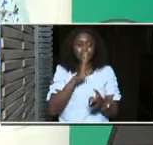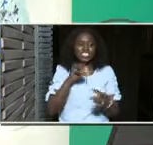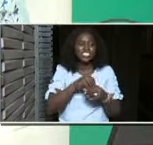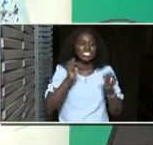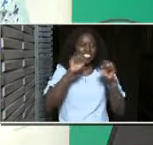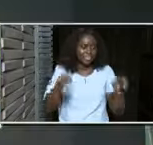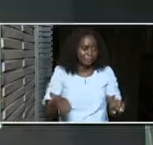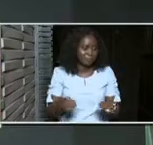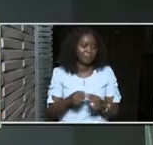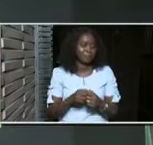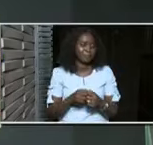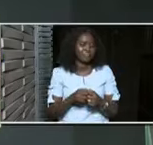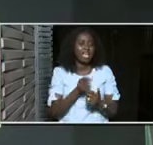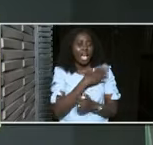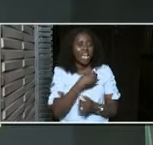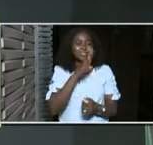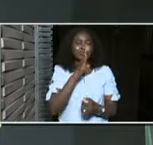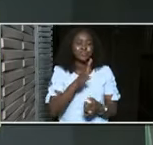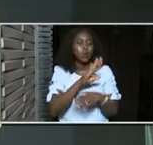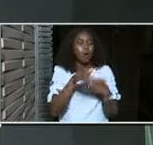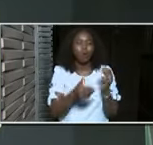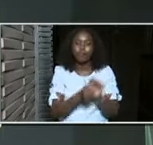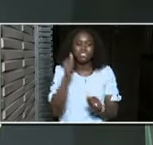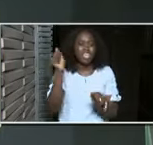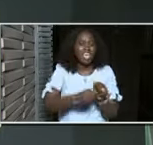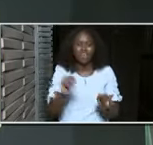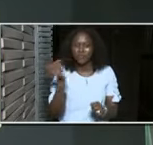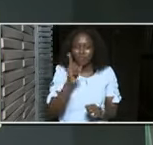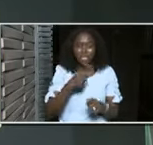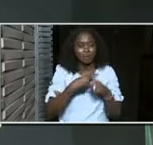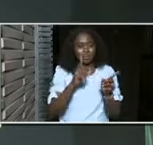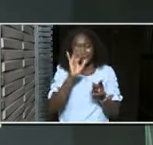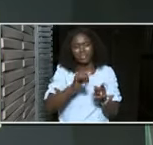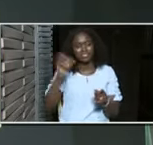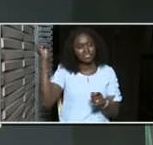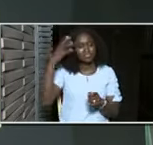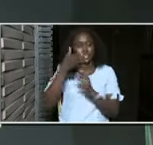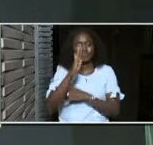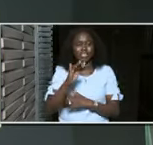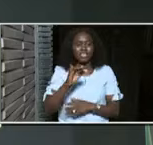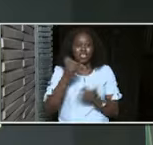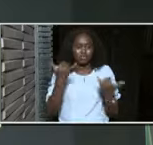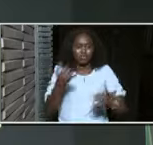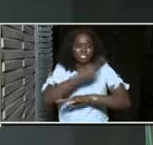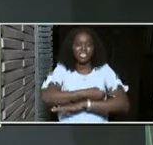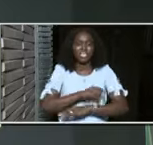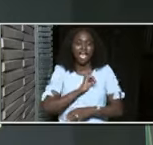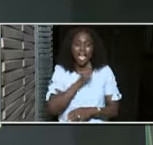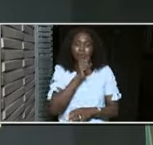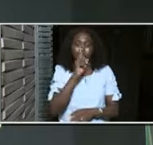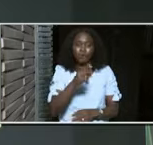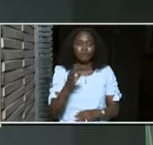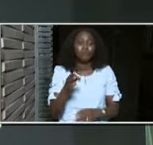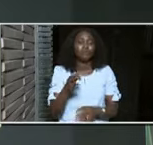To be in the system and be almost everywhere. But by the grace of God, today I am one of the